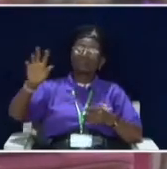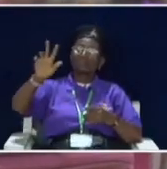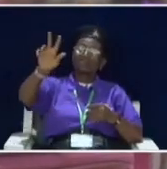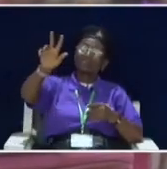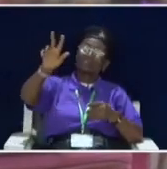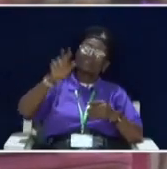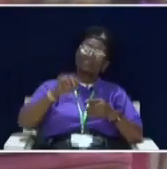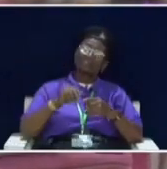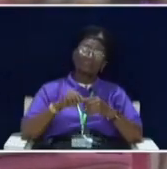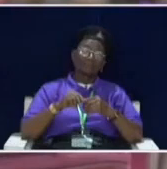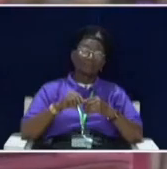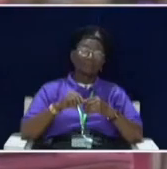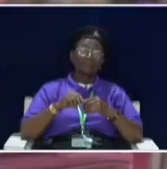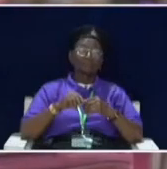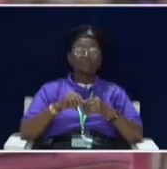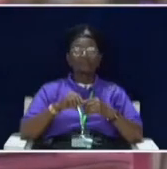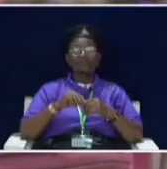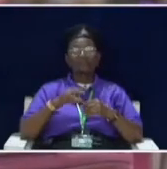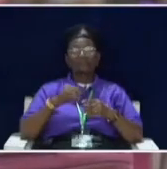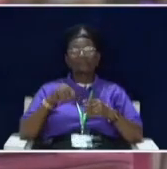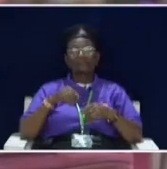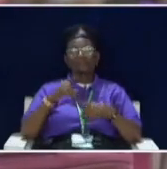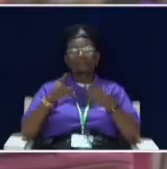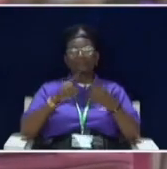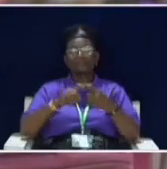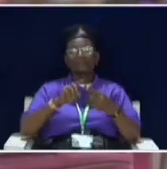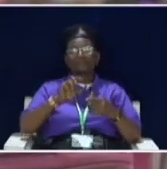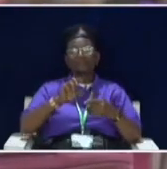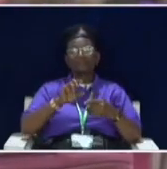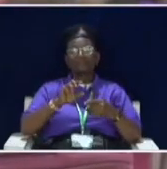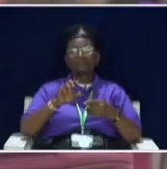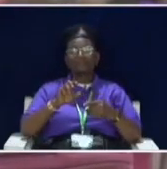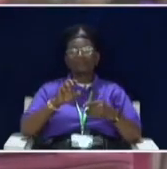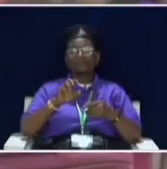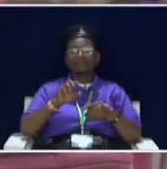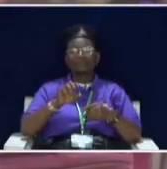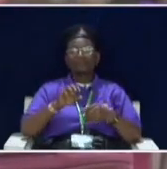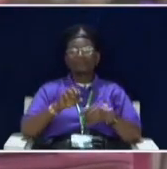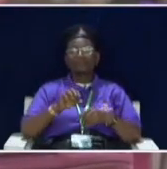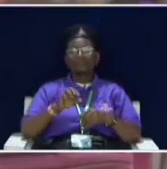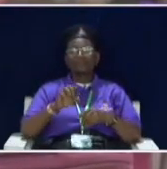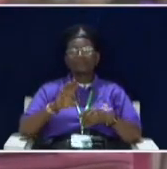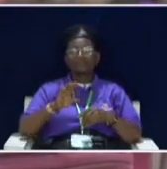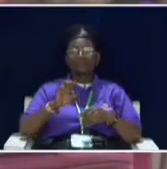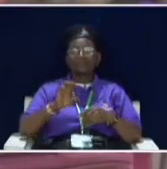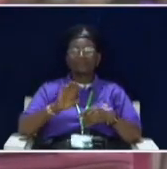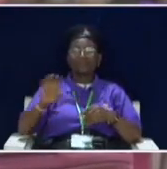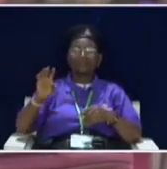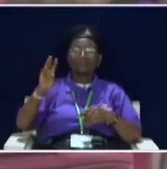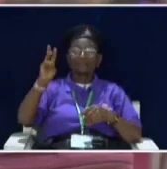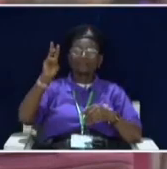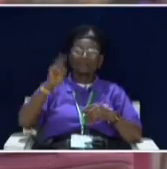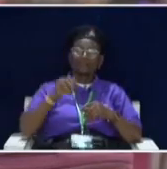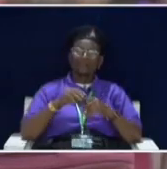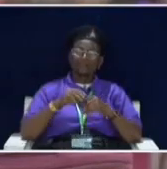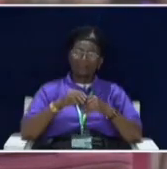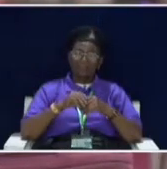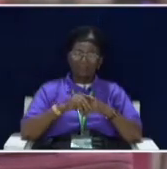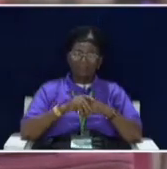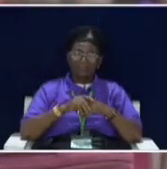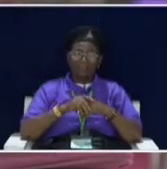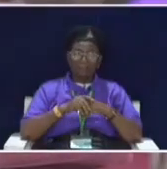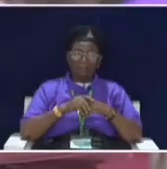3. And go to all the way to verse 6.